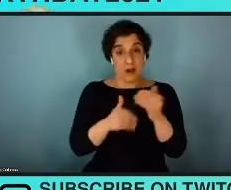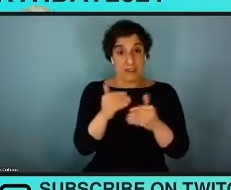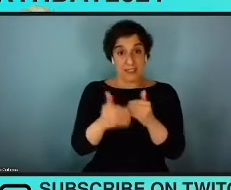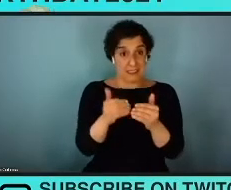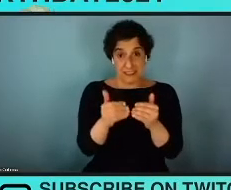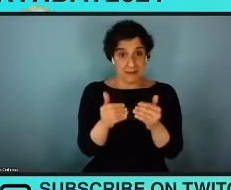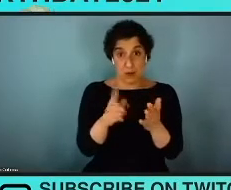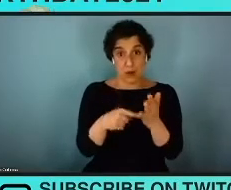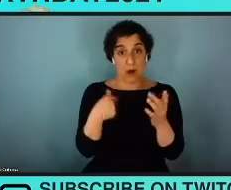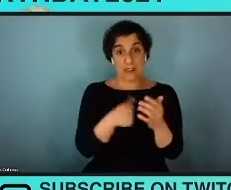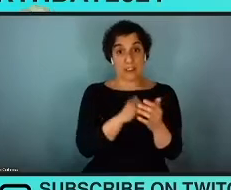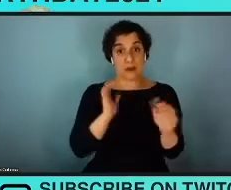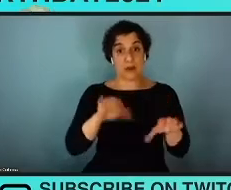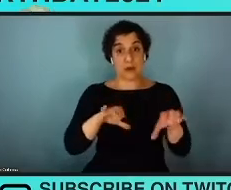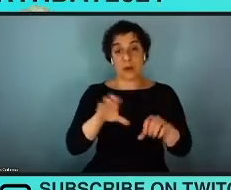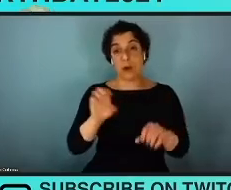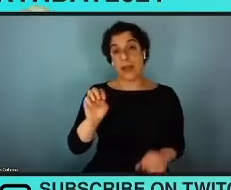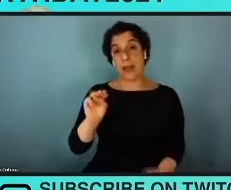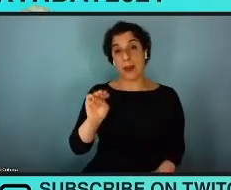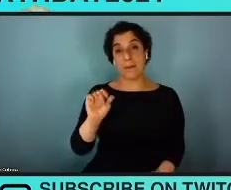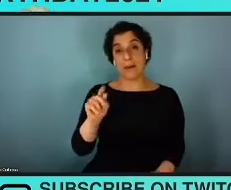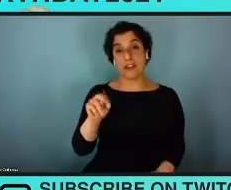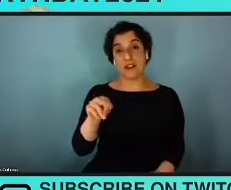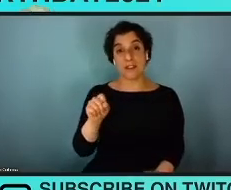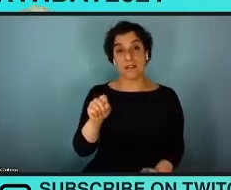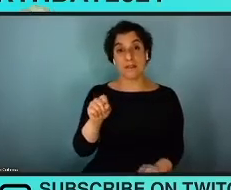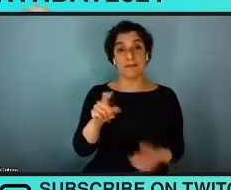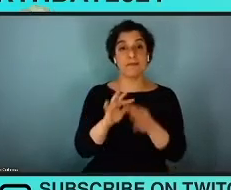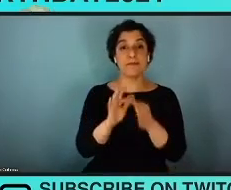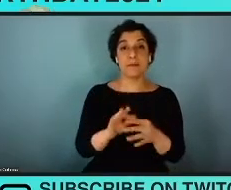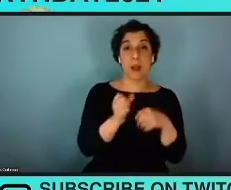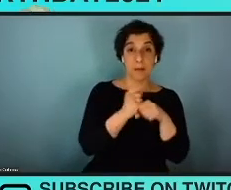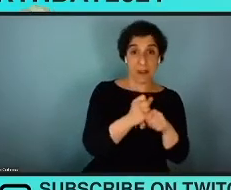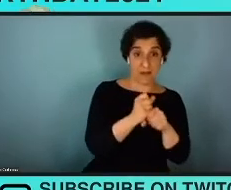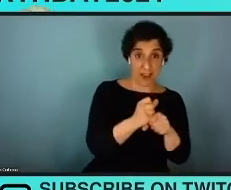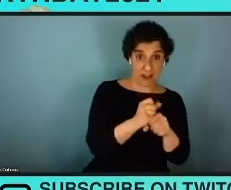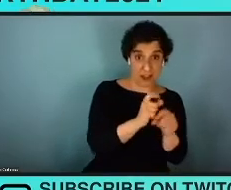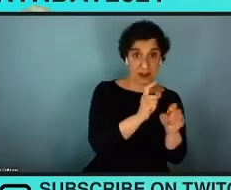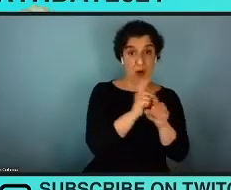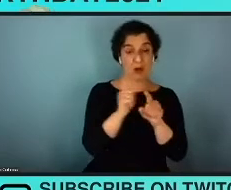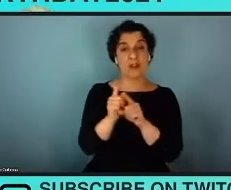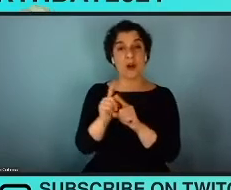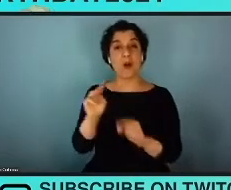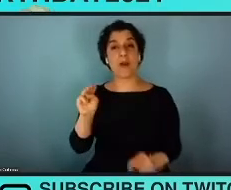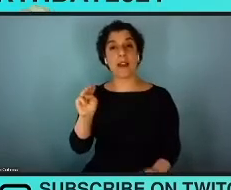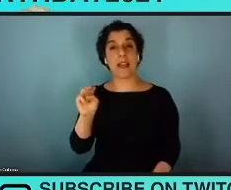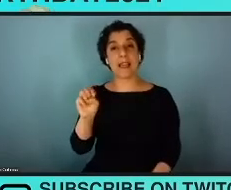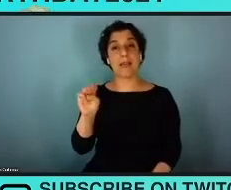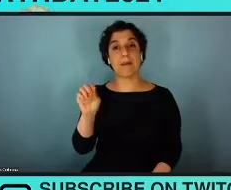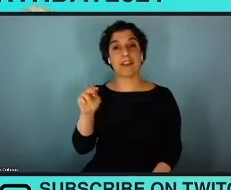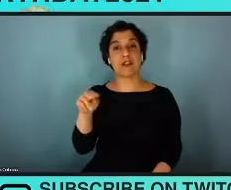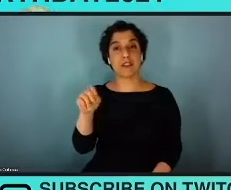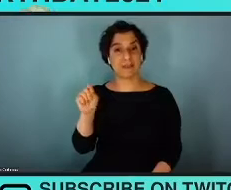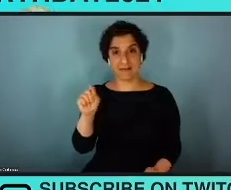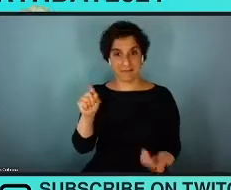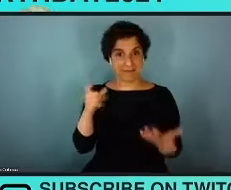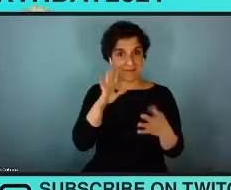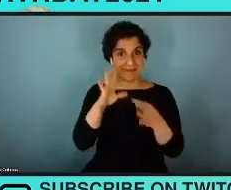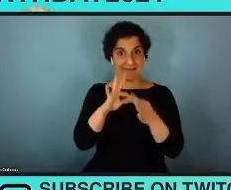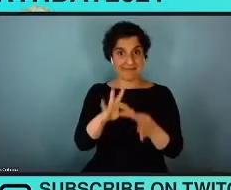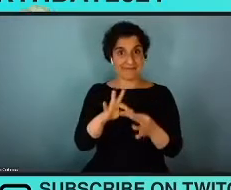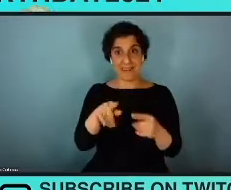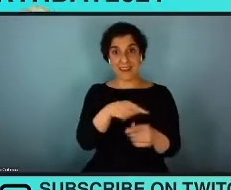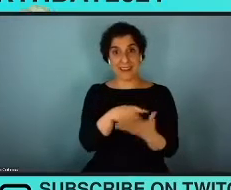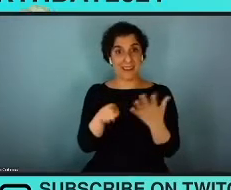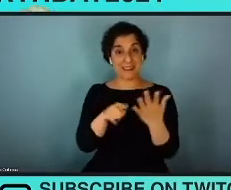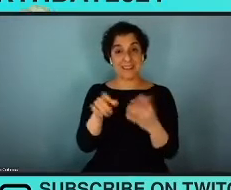emissions, both from a manufacturing standpoint and also about the emissions that are inherently in these chemical processes that we can't deal with.